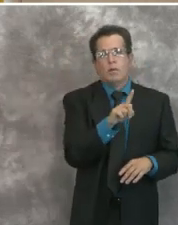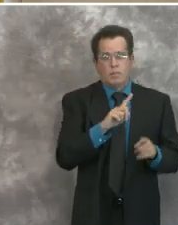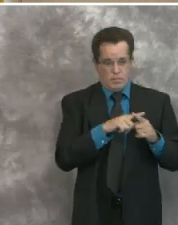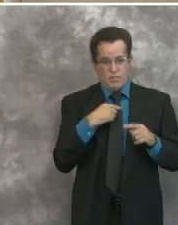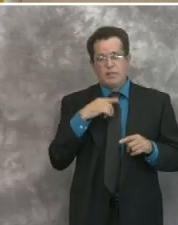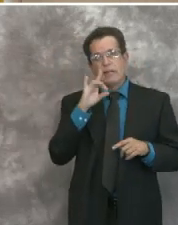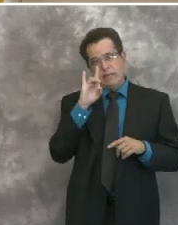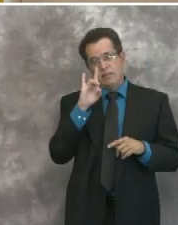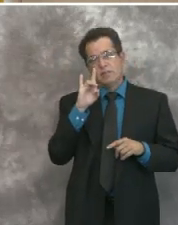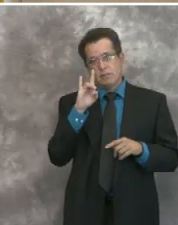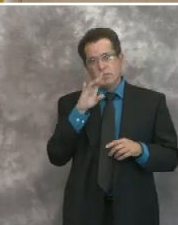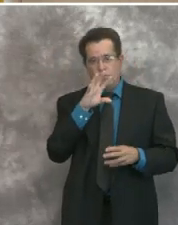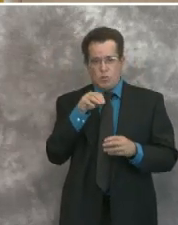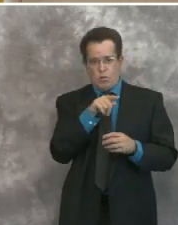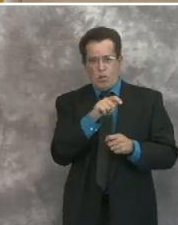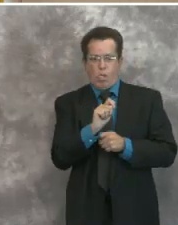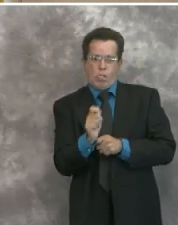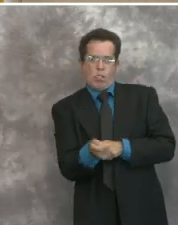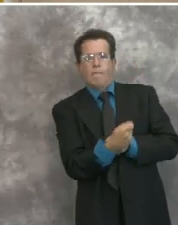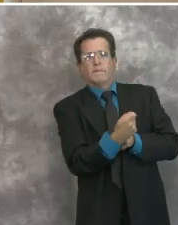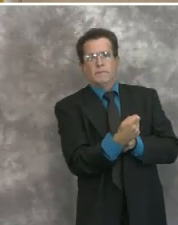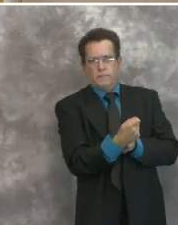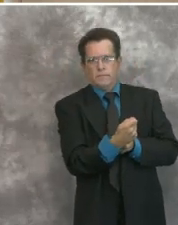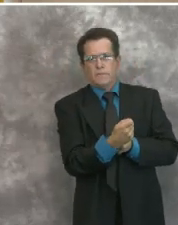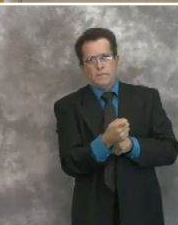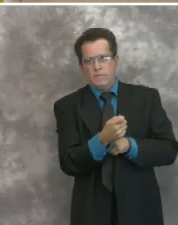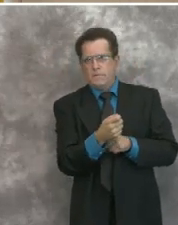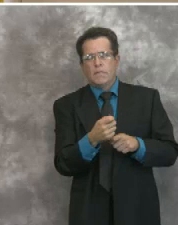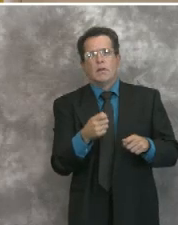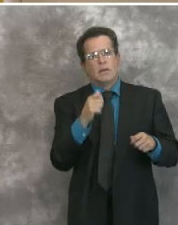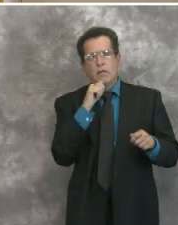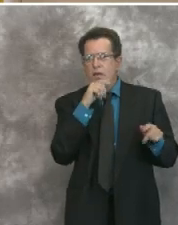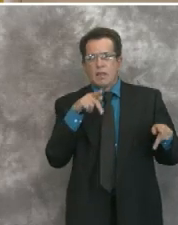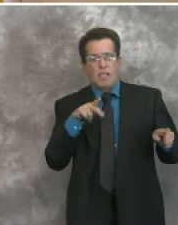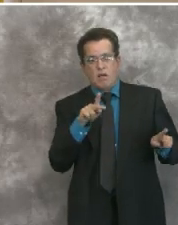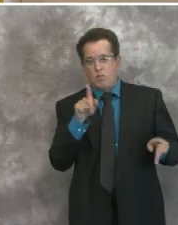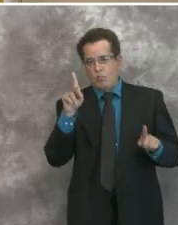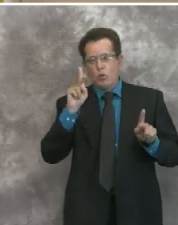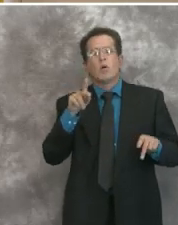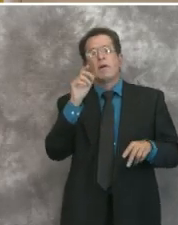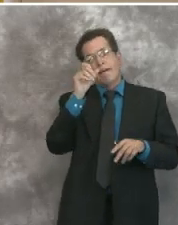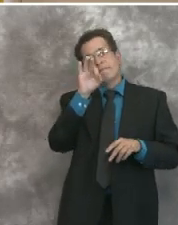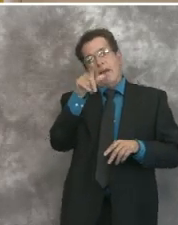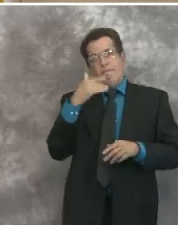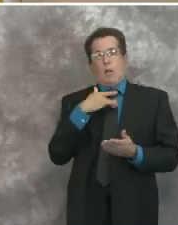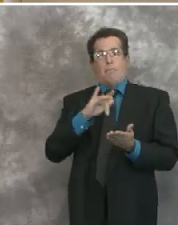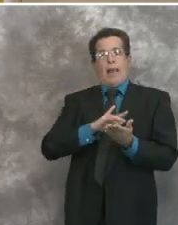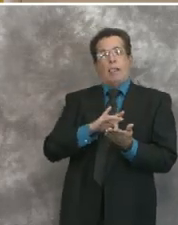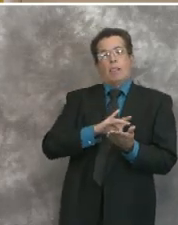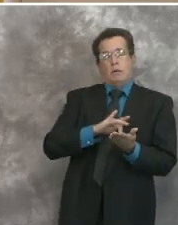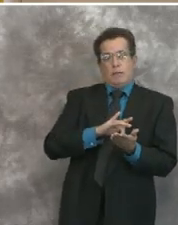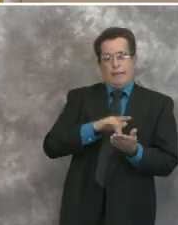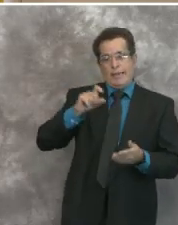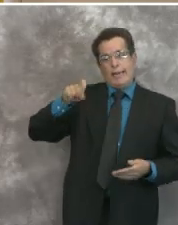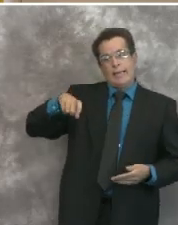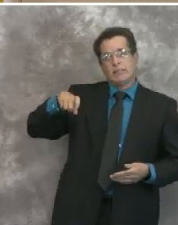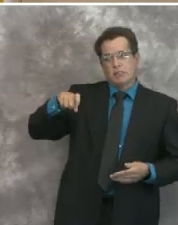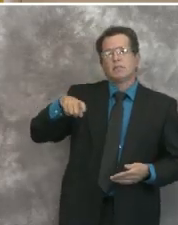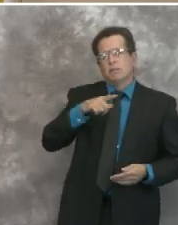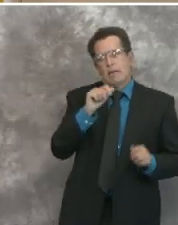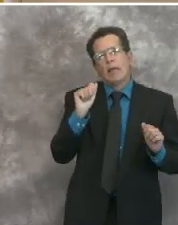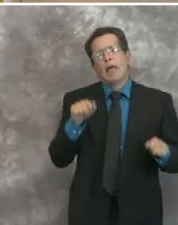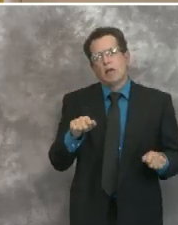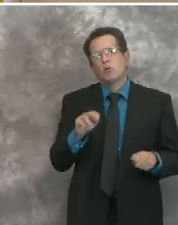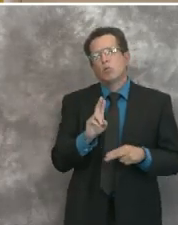of carts for individuals that had medical needs or could not ambulate.